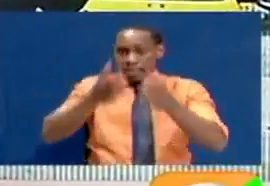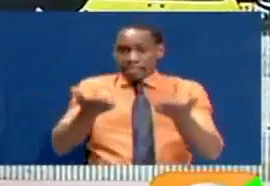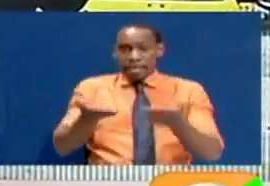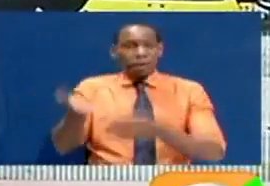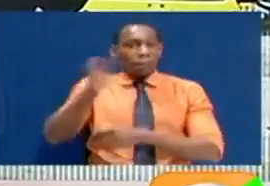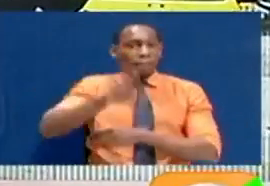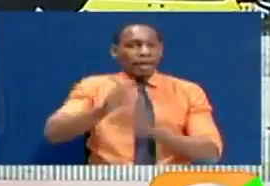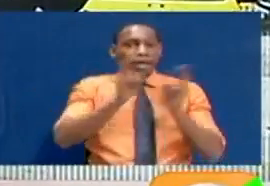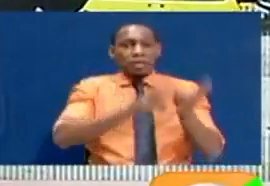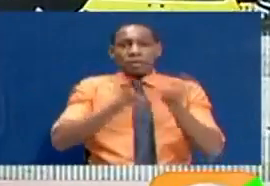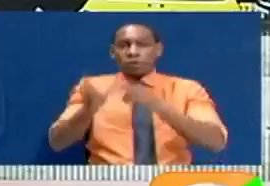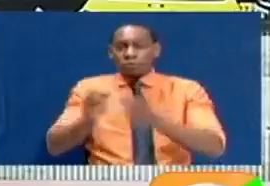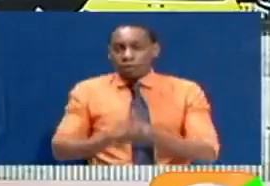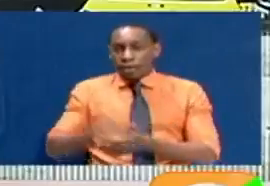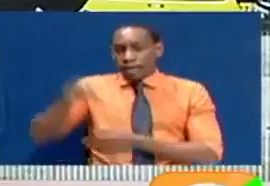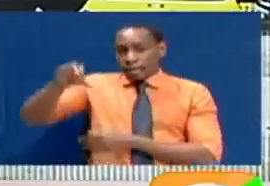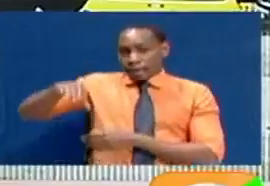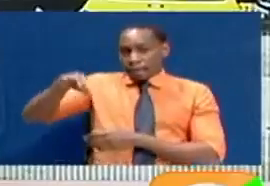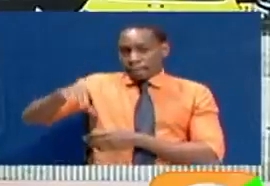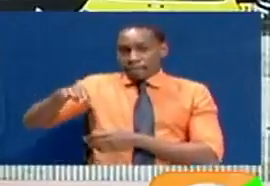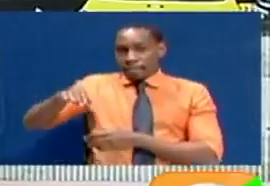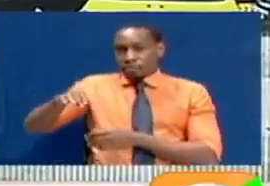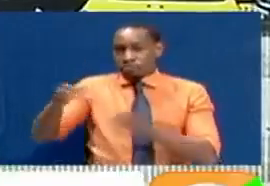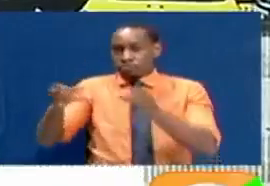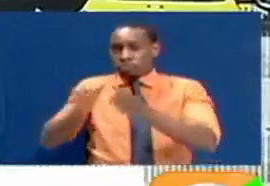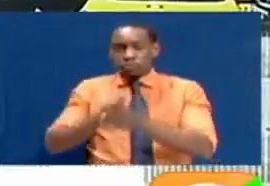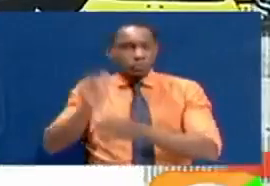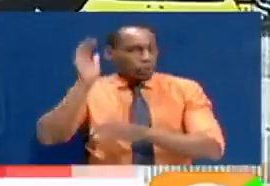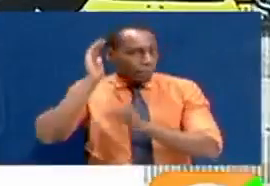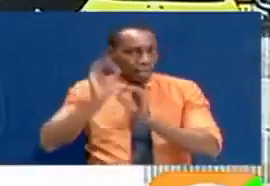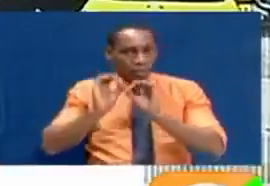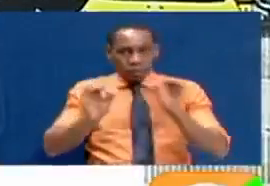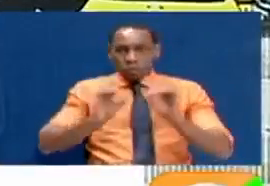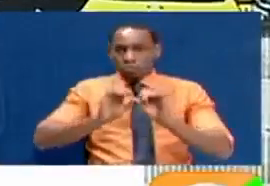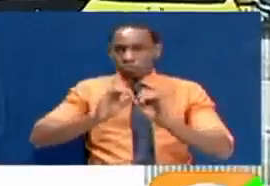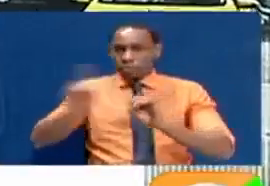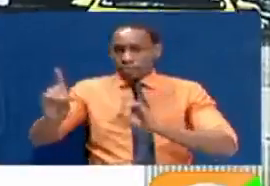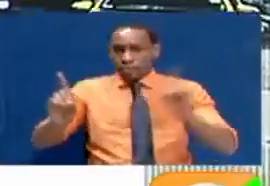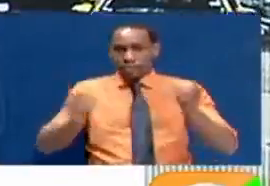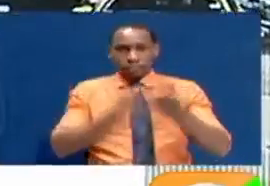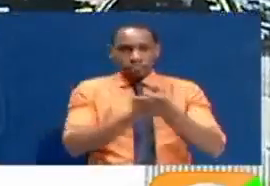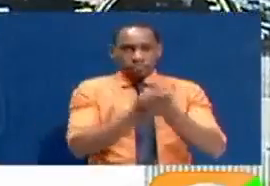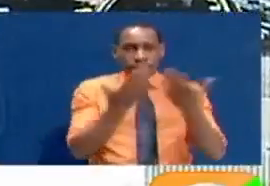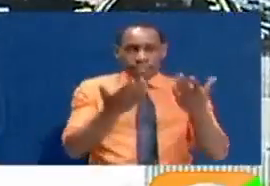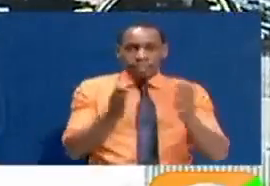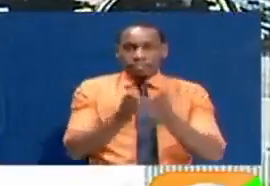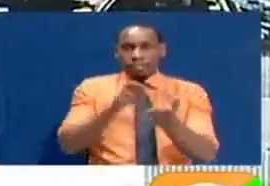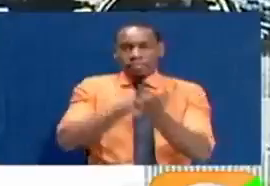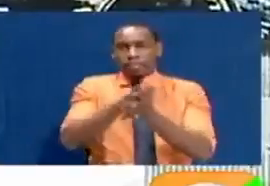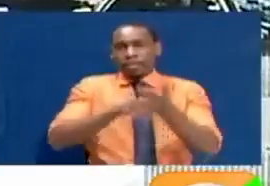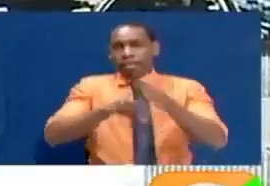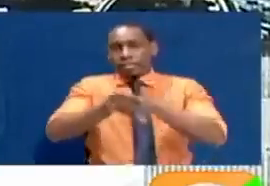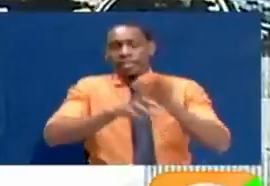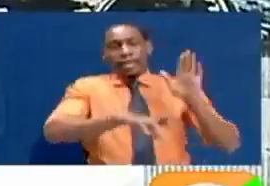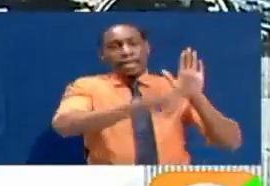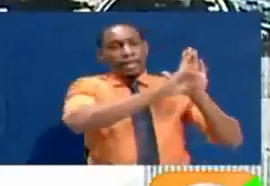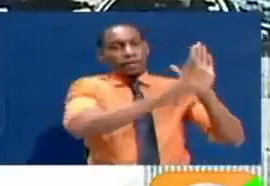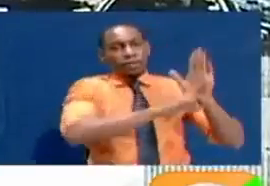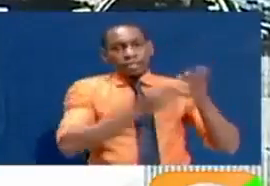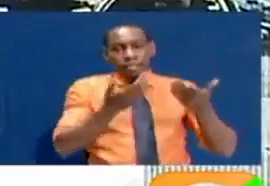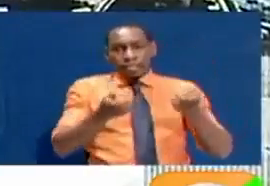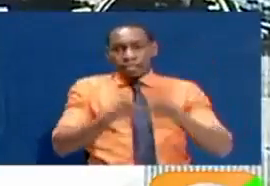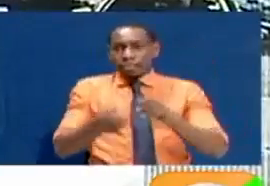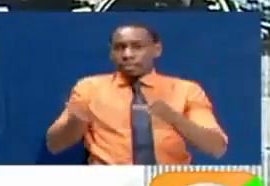are back to normal. Matatu crews are blatantly defying social distancing, hand washing, or even hand sanitizing rules,